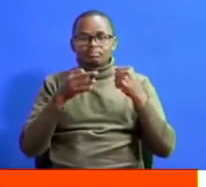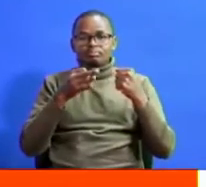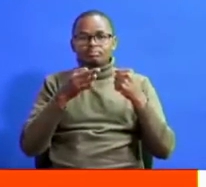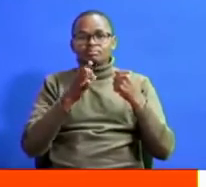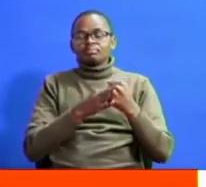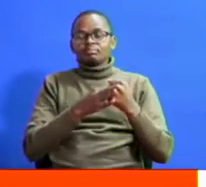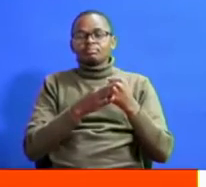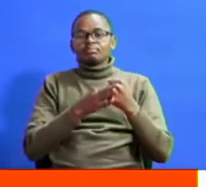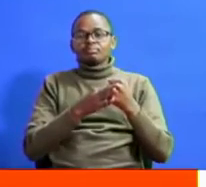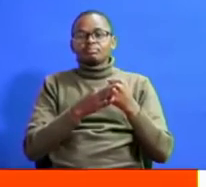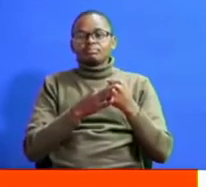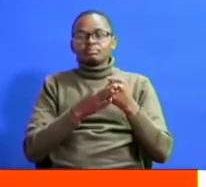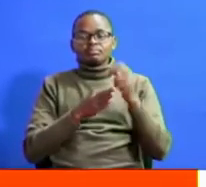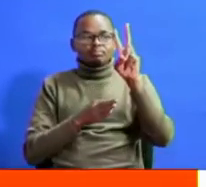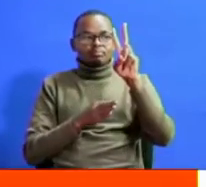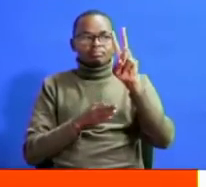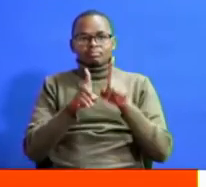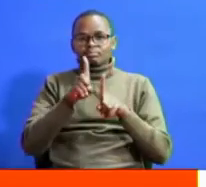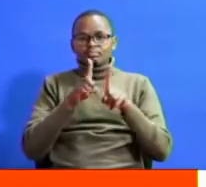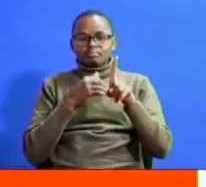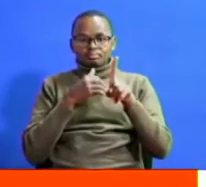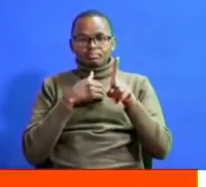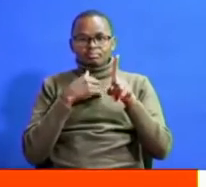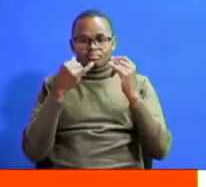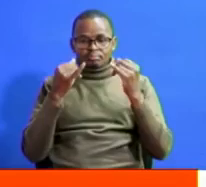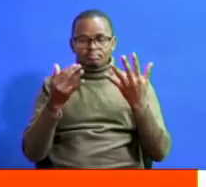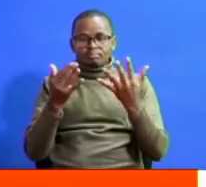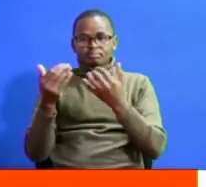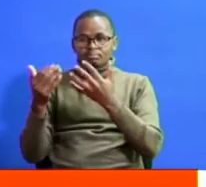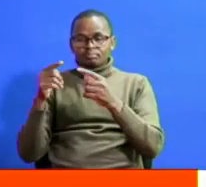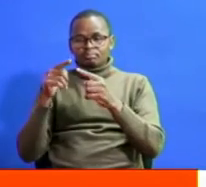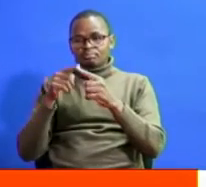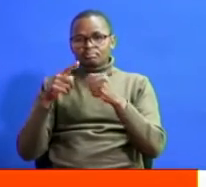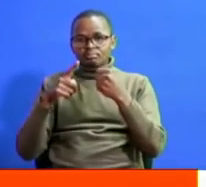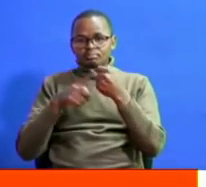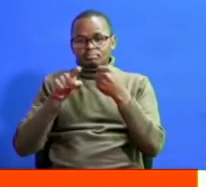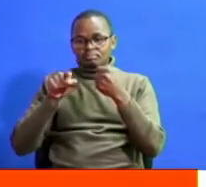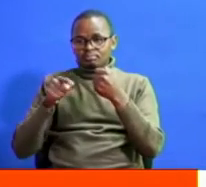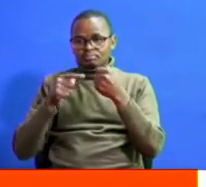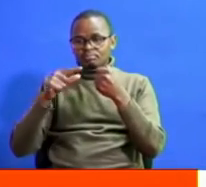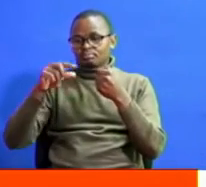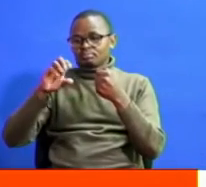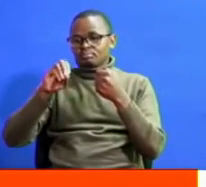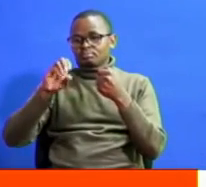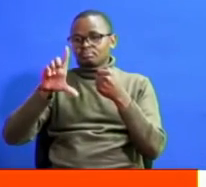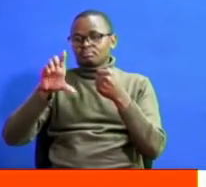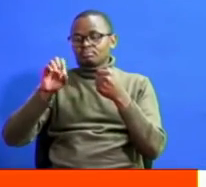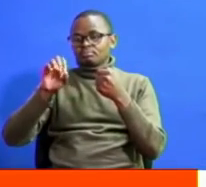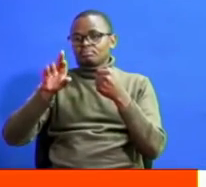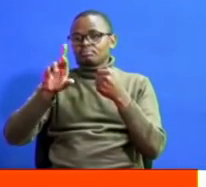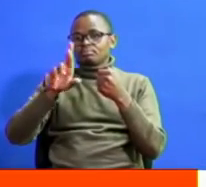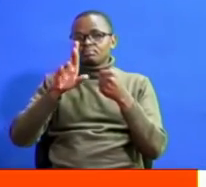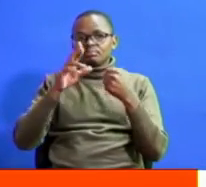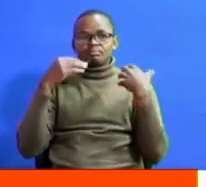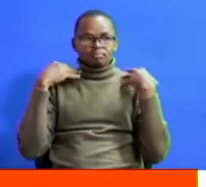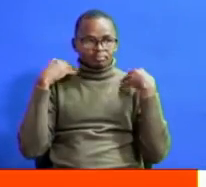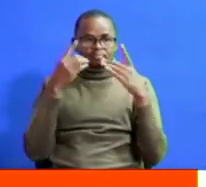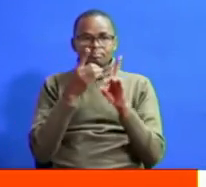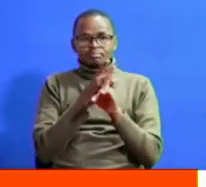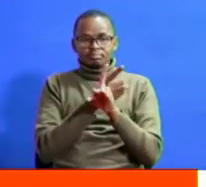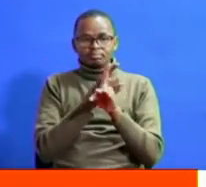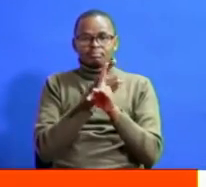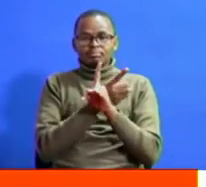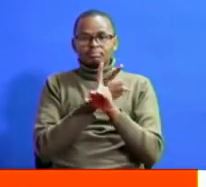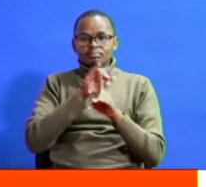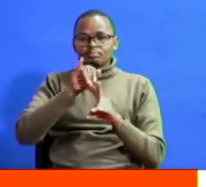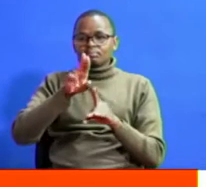Vipingo Ridge, the tour has so far attracted close to 6,000 golfers who have taken part in the various tournaments,